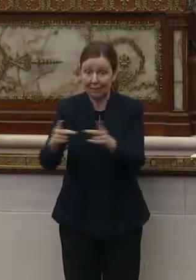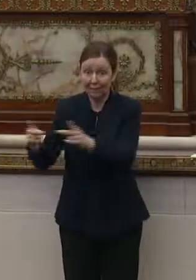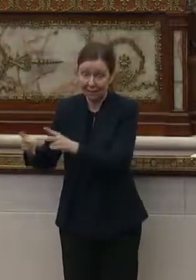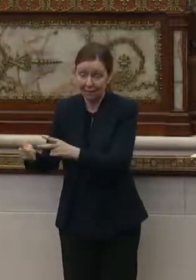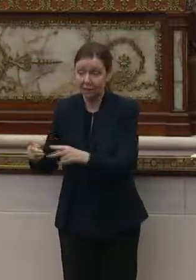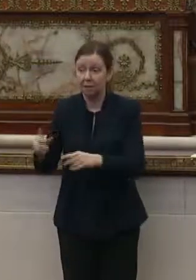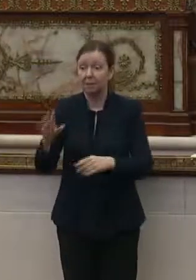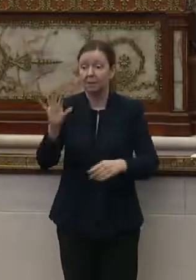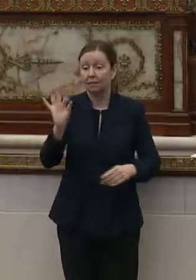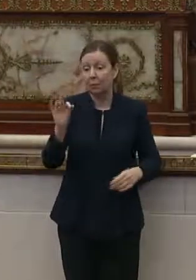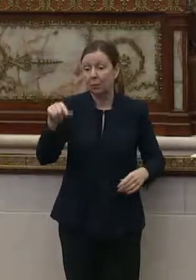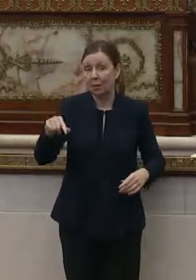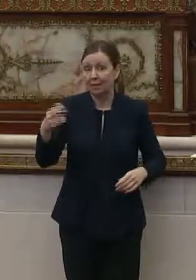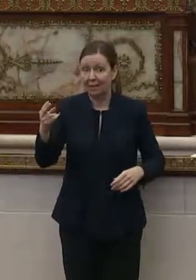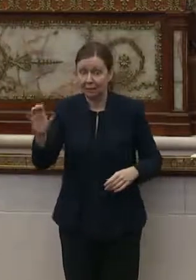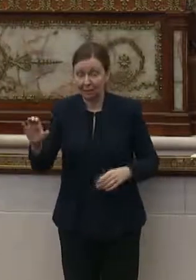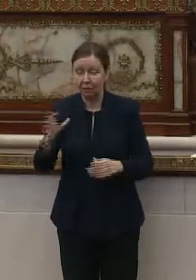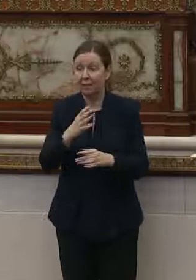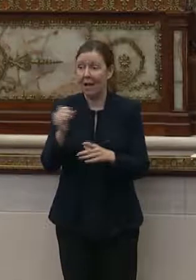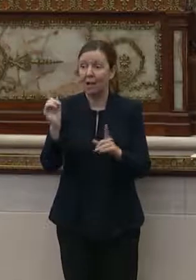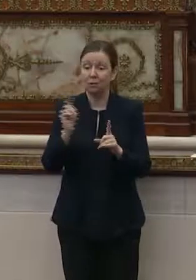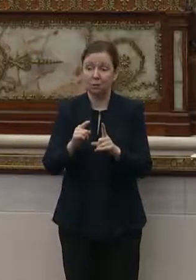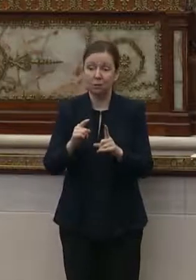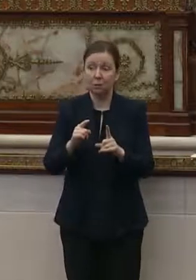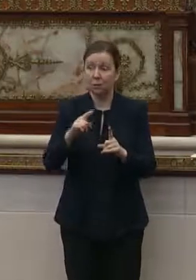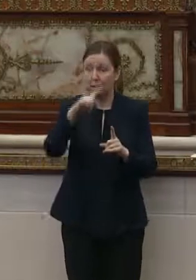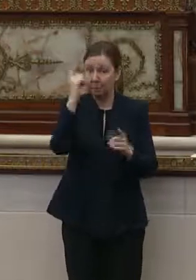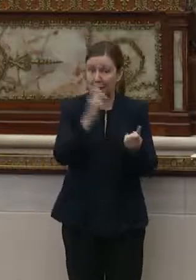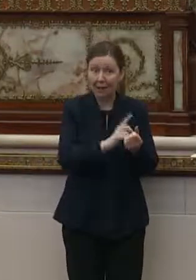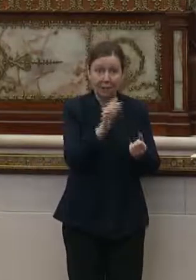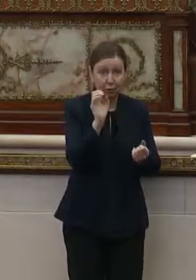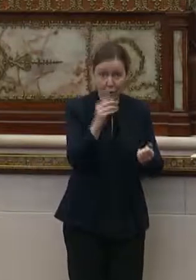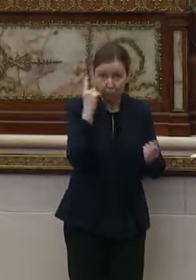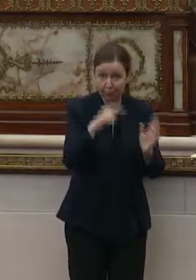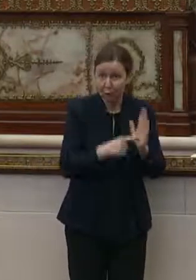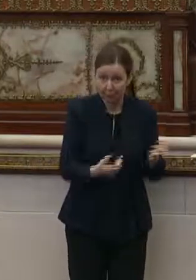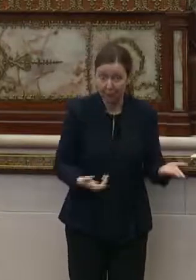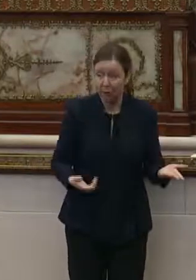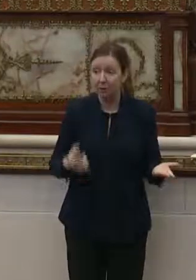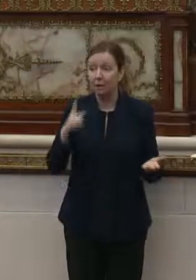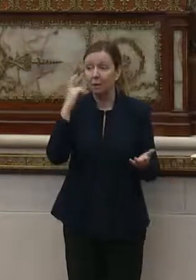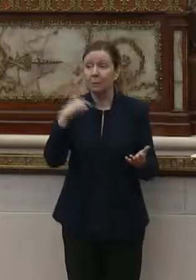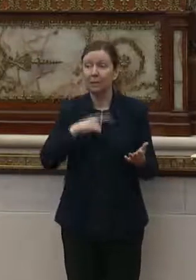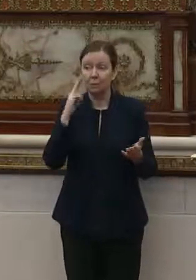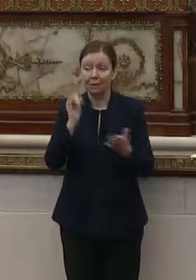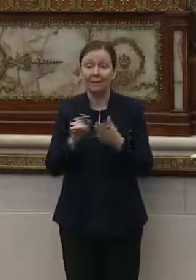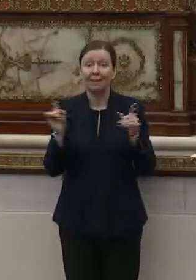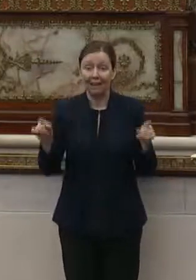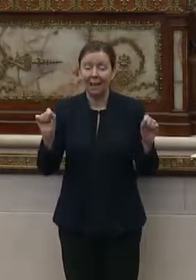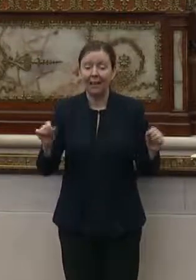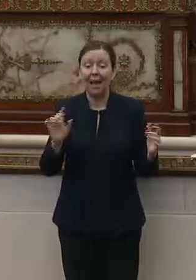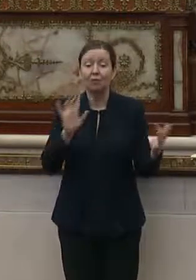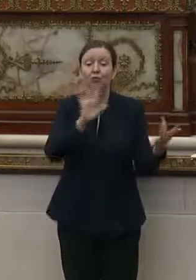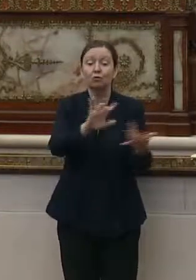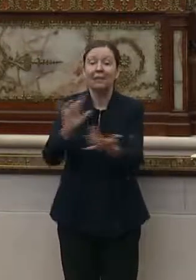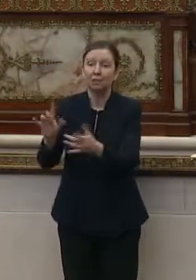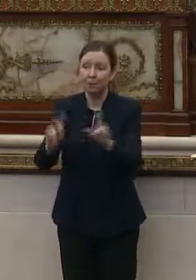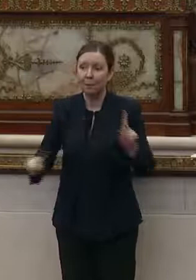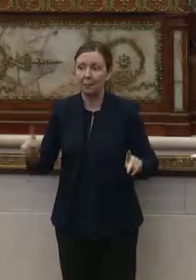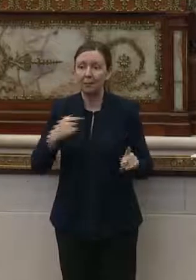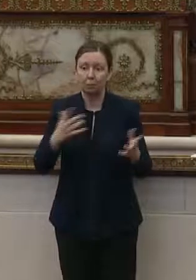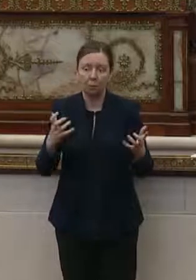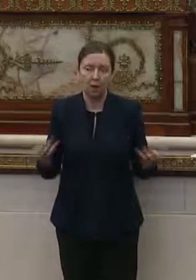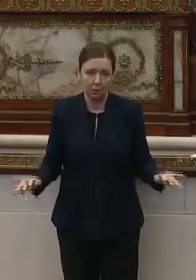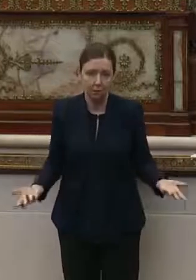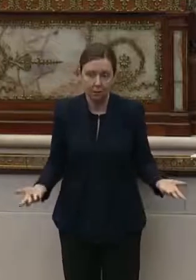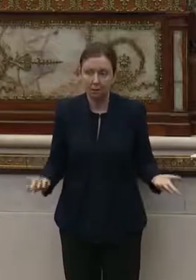qualified health centers, and to Black Doctors Consortium, for example, because we think that they can reach the population we want to reach,